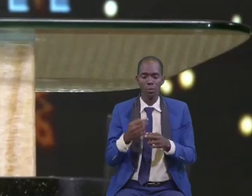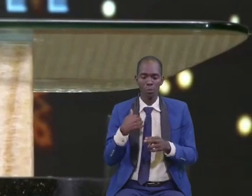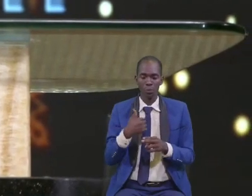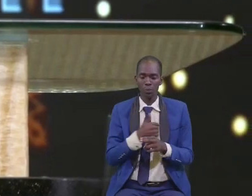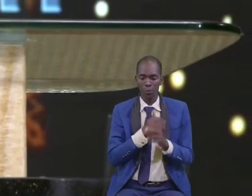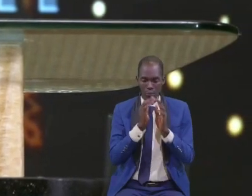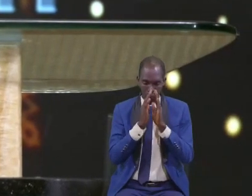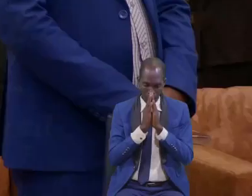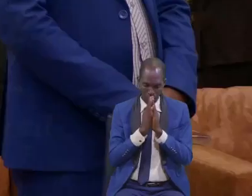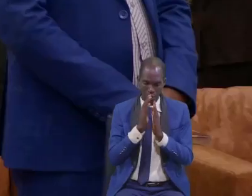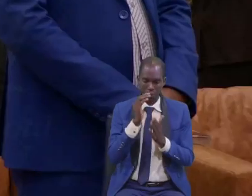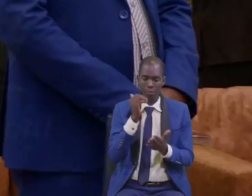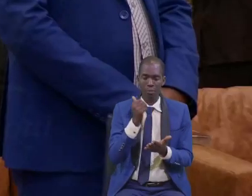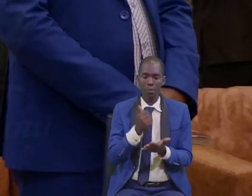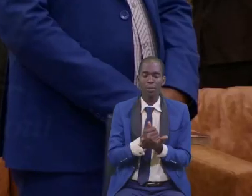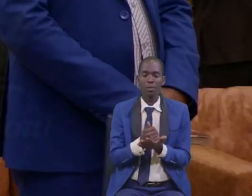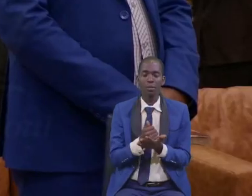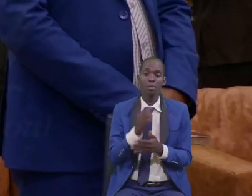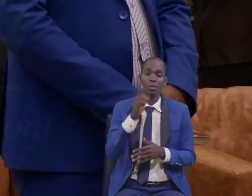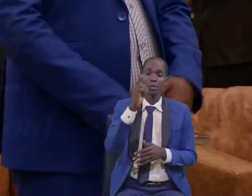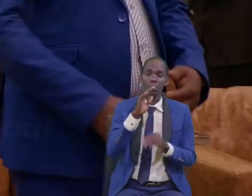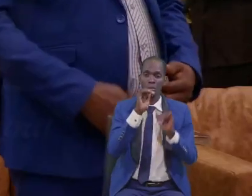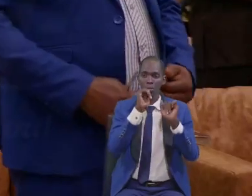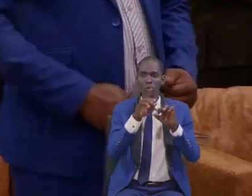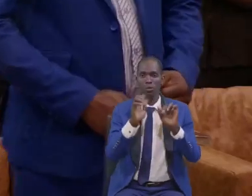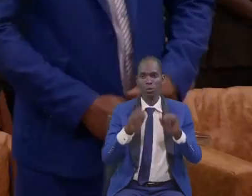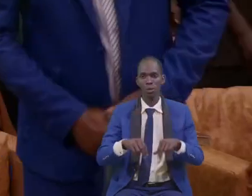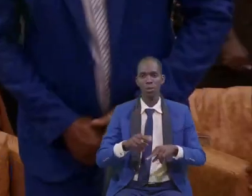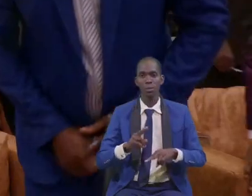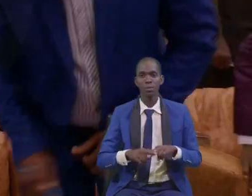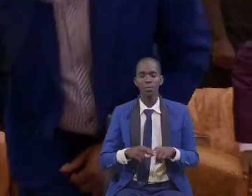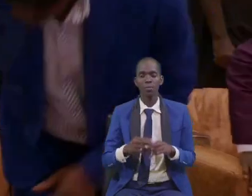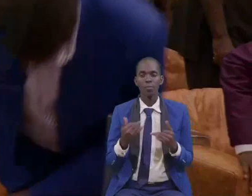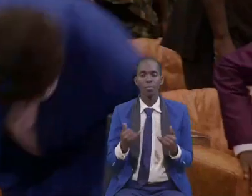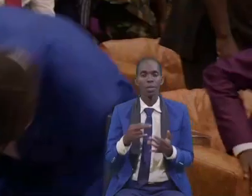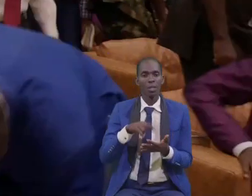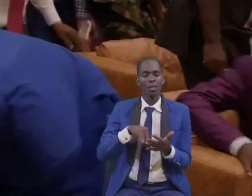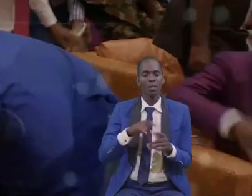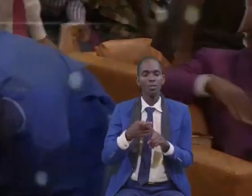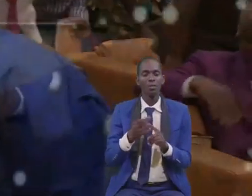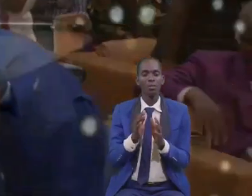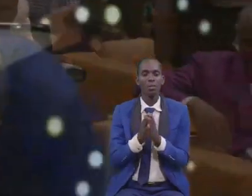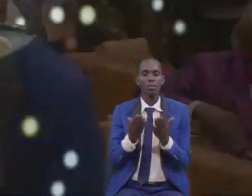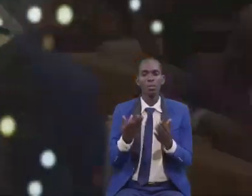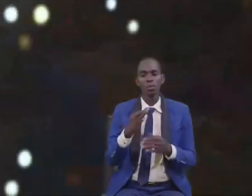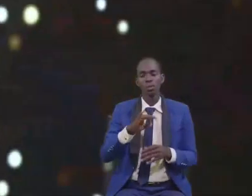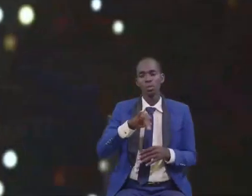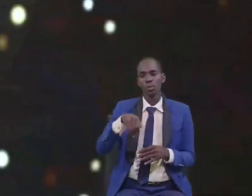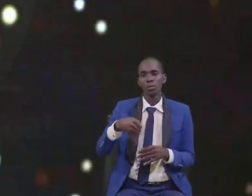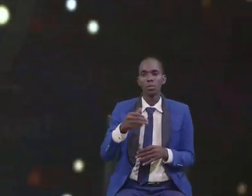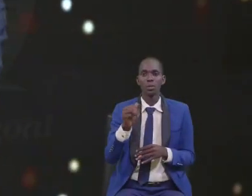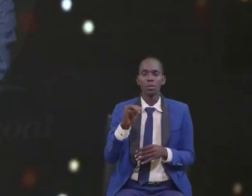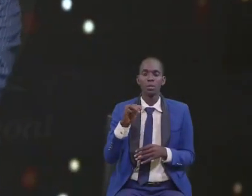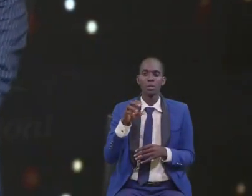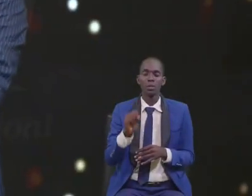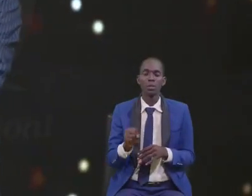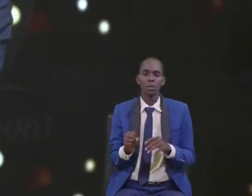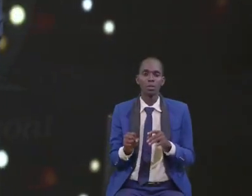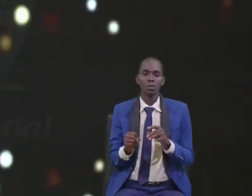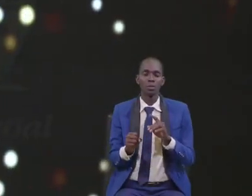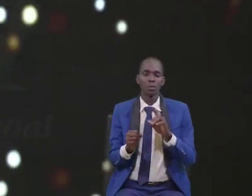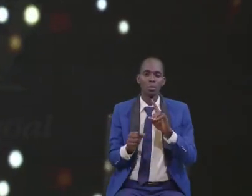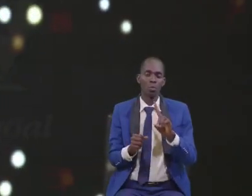we pray. God bless you. You can see that we're coming to James chapter 1, and we're coming to the second